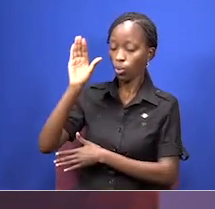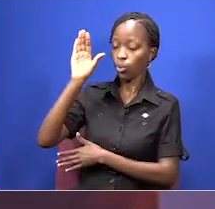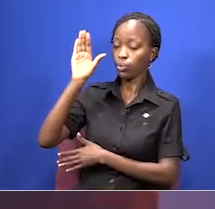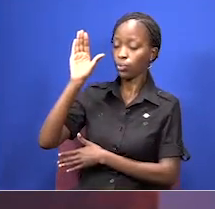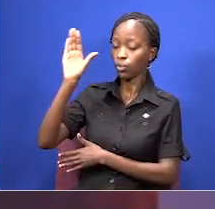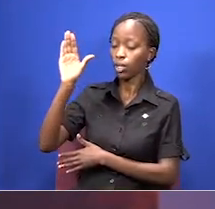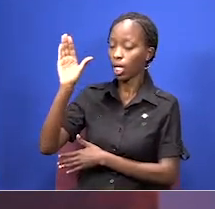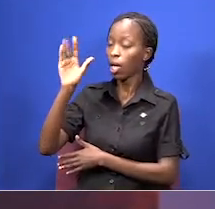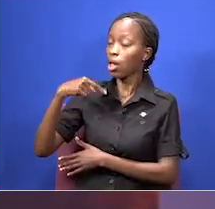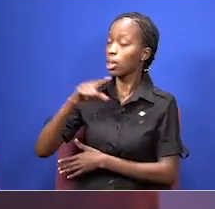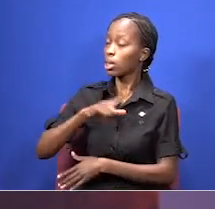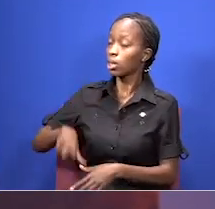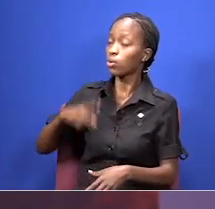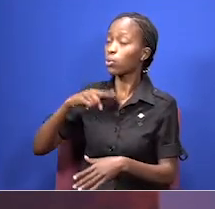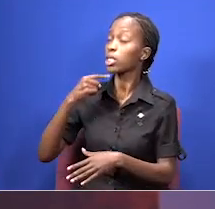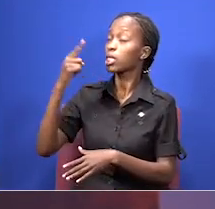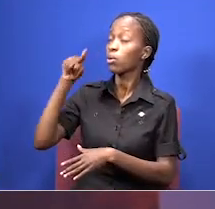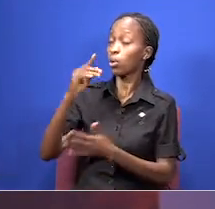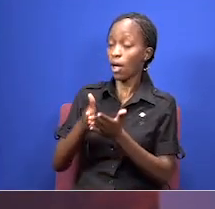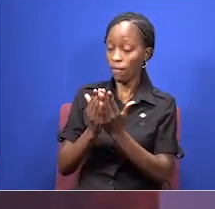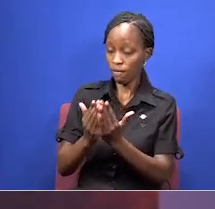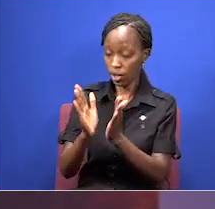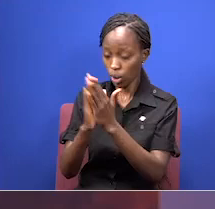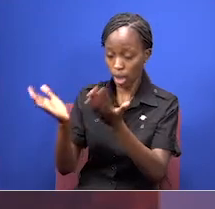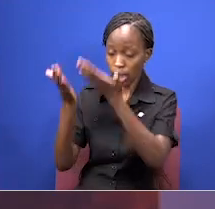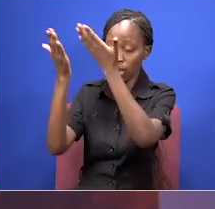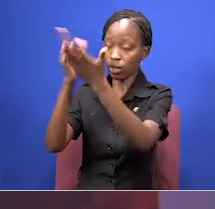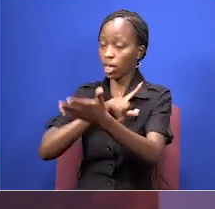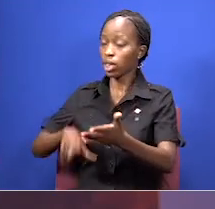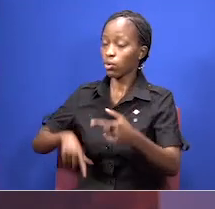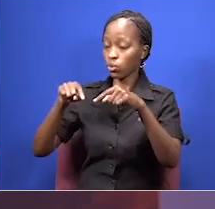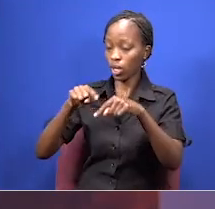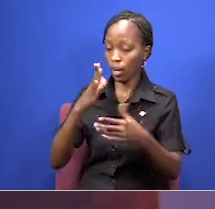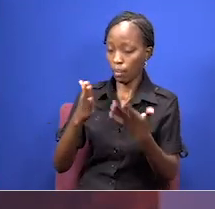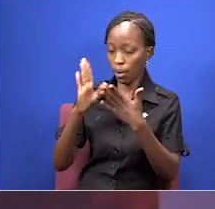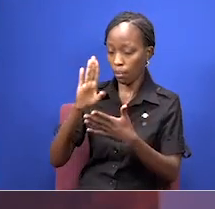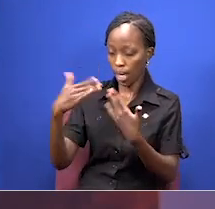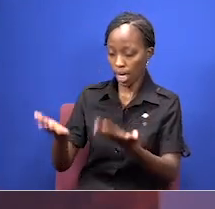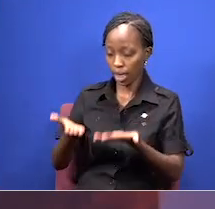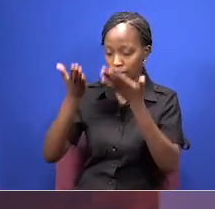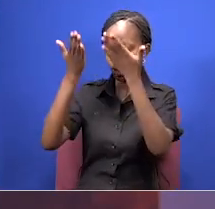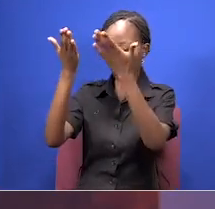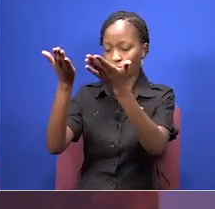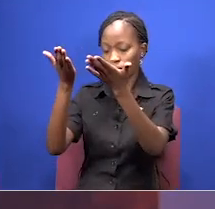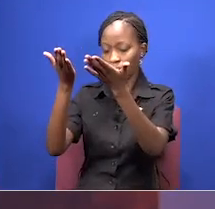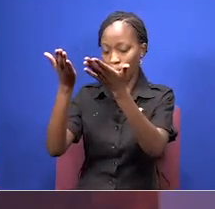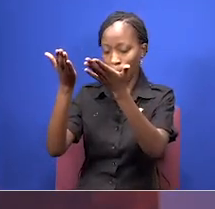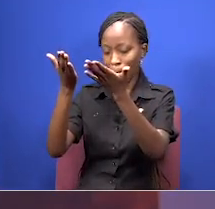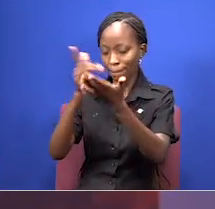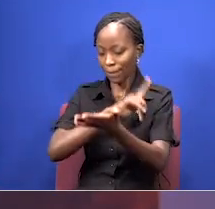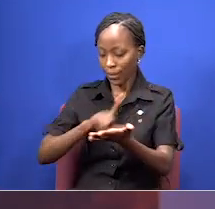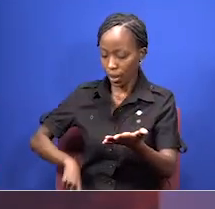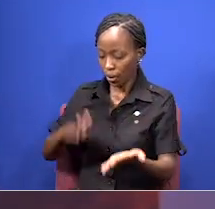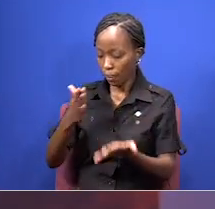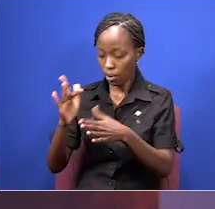are vessel, as we say we are sacrifice, O God. Today, Jehovah, may you exalt yourself in the family setup, O God. Father, may